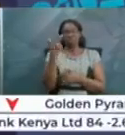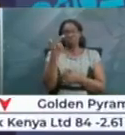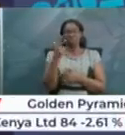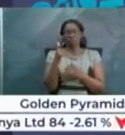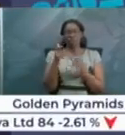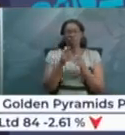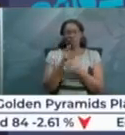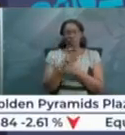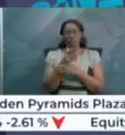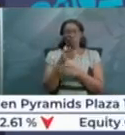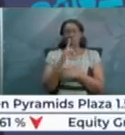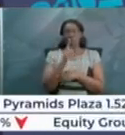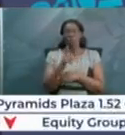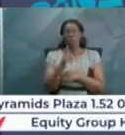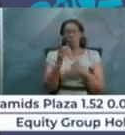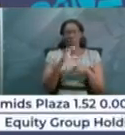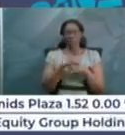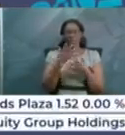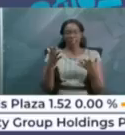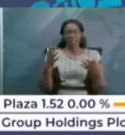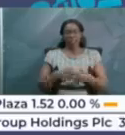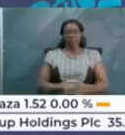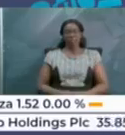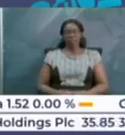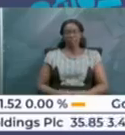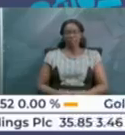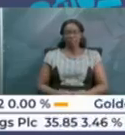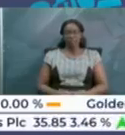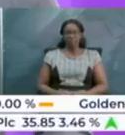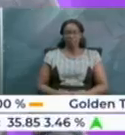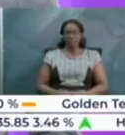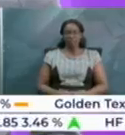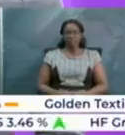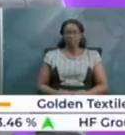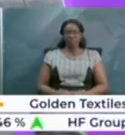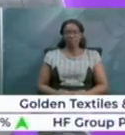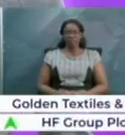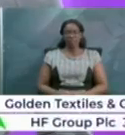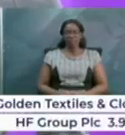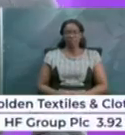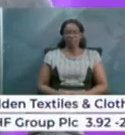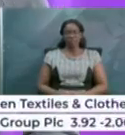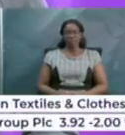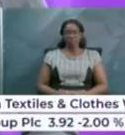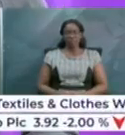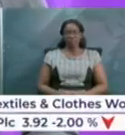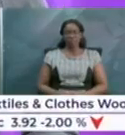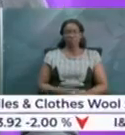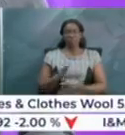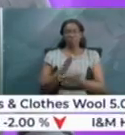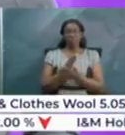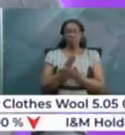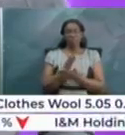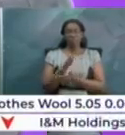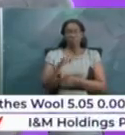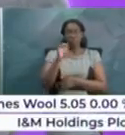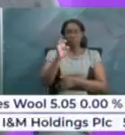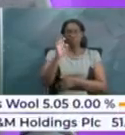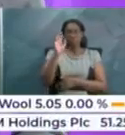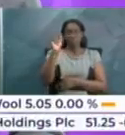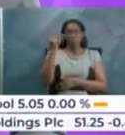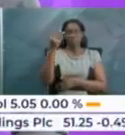get your product today. Yeah. But I must also mention, ethnic print and Looks Like Avido are 2 different brands. Yes, we're actually going to talk